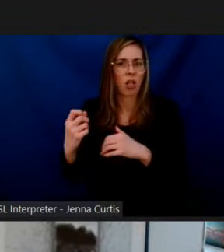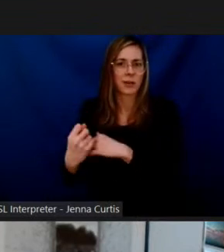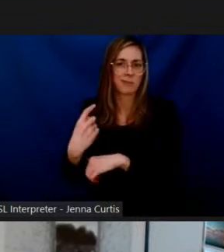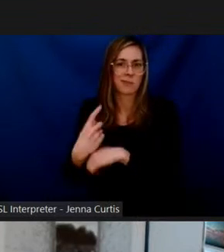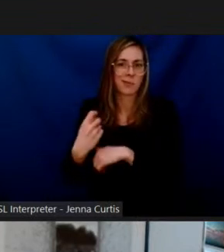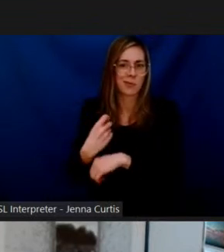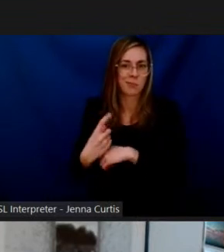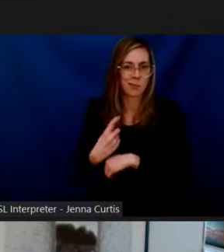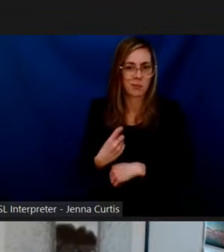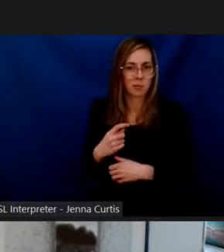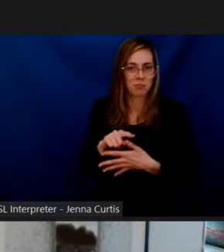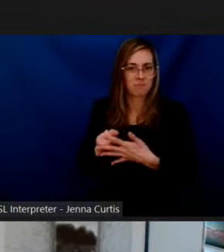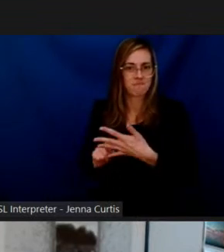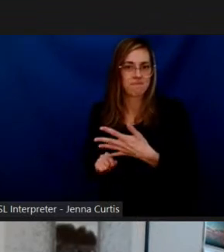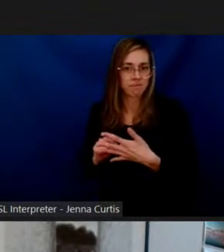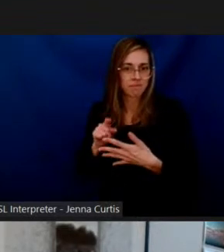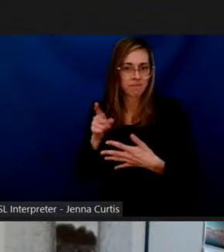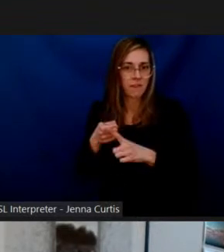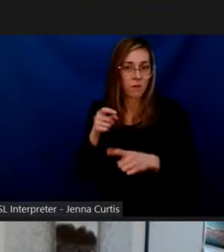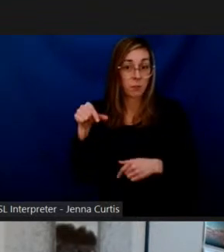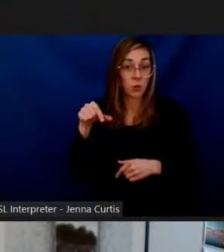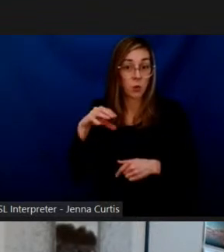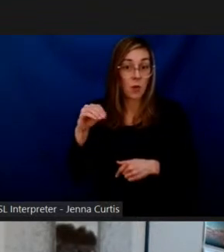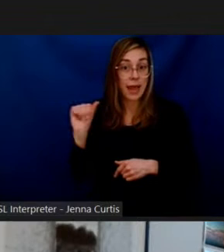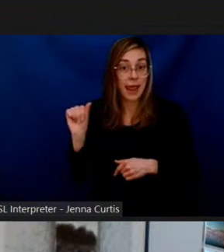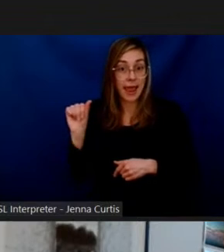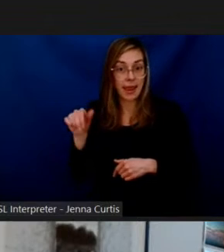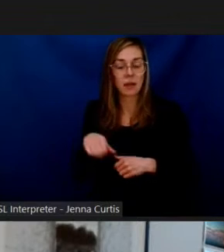function, and we can follow up that way. You can also email us,